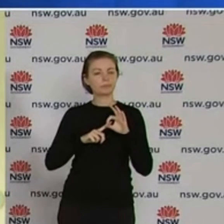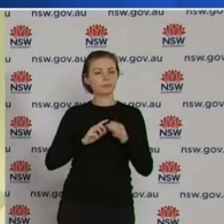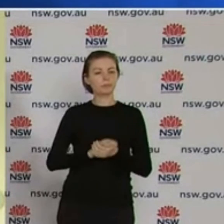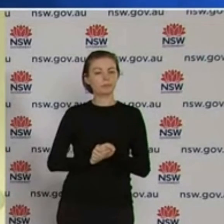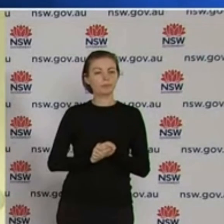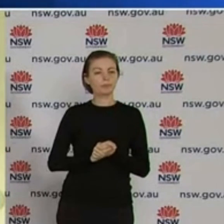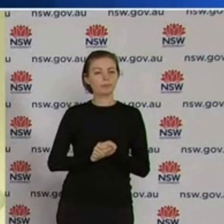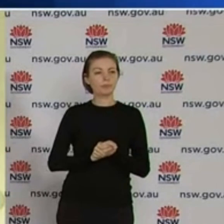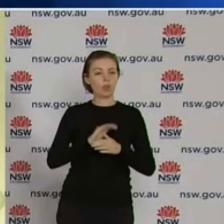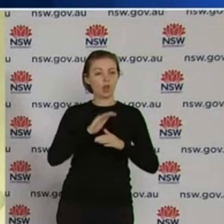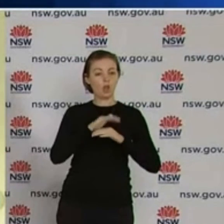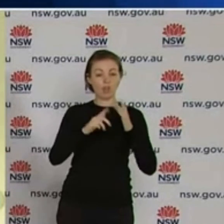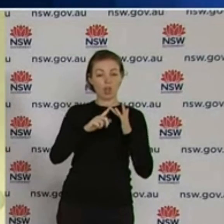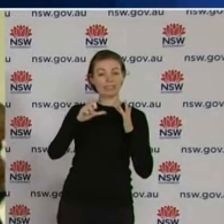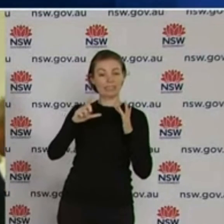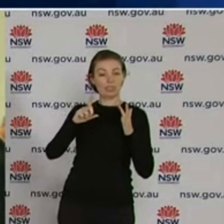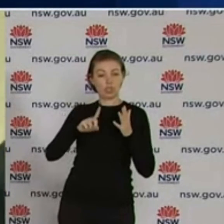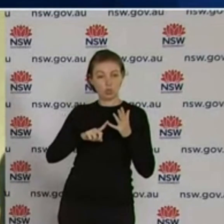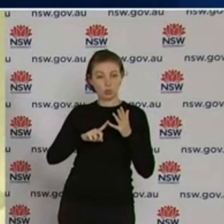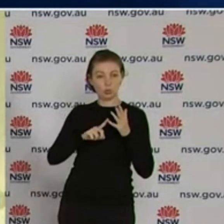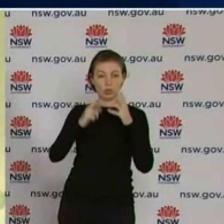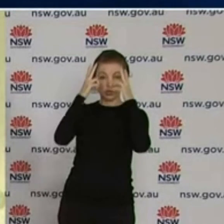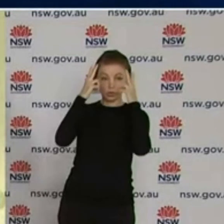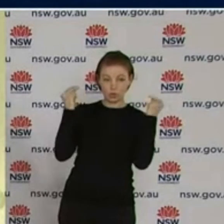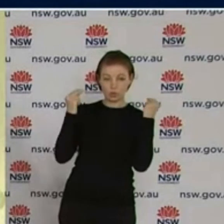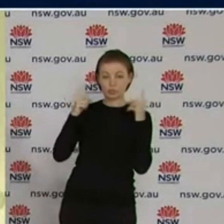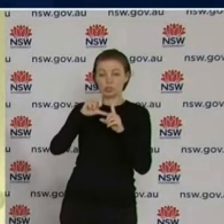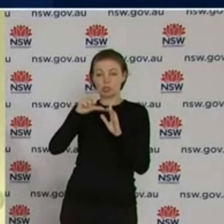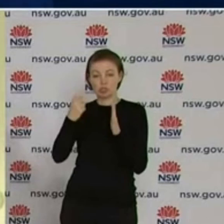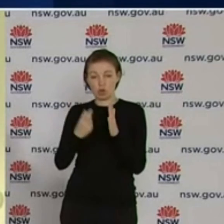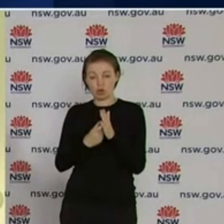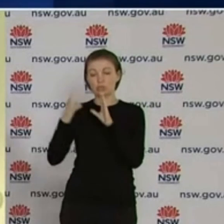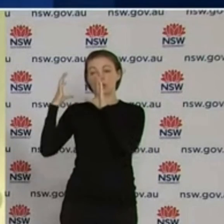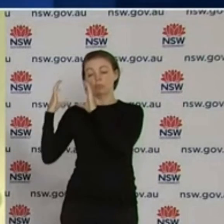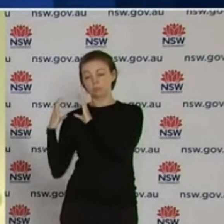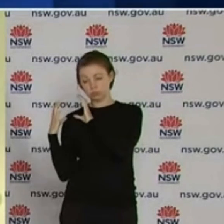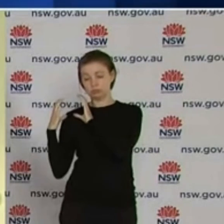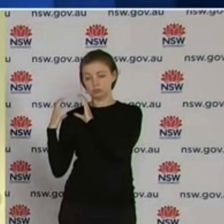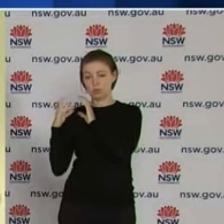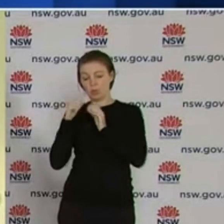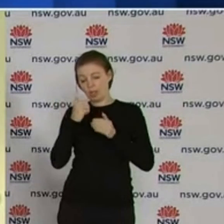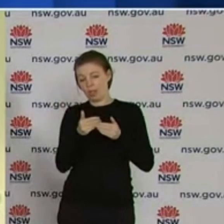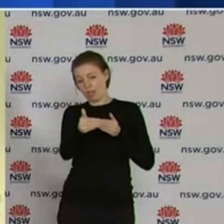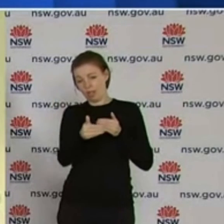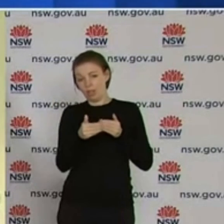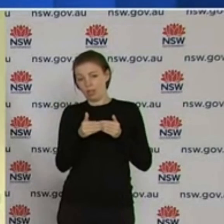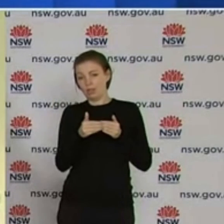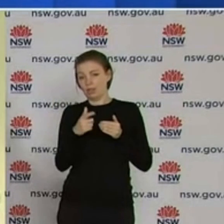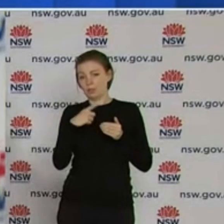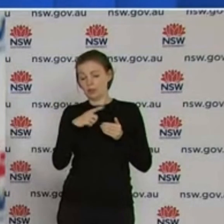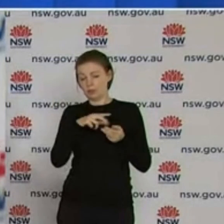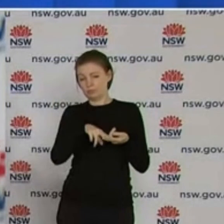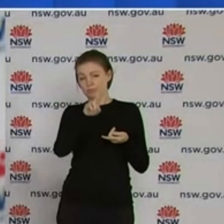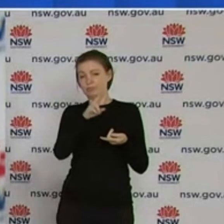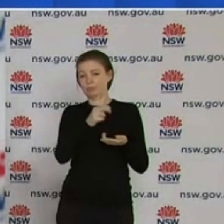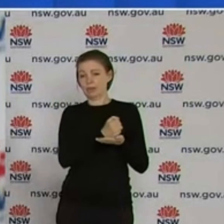frontline nurses. Can you give us some more concrete detail on what that means and what's going to be put in place to support these workers who are really going to be sort of carrying the state's back during October?